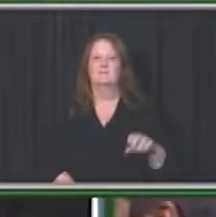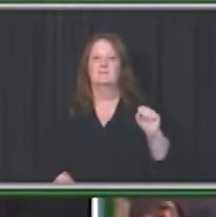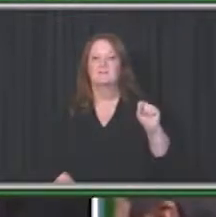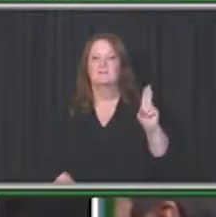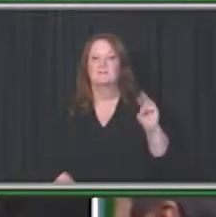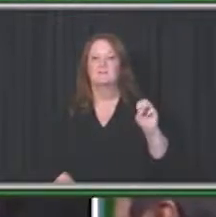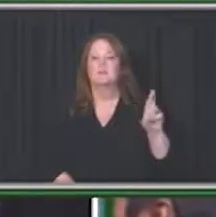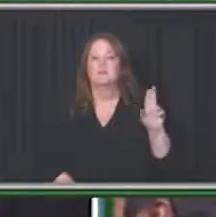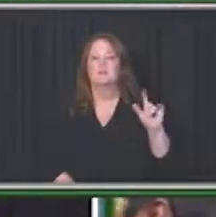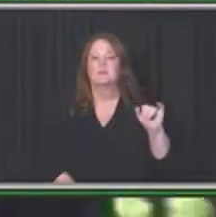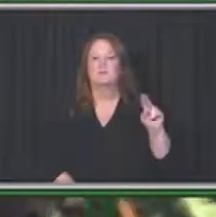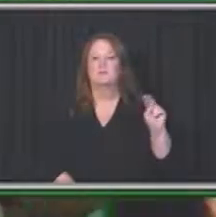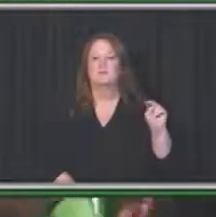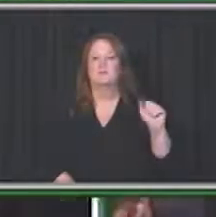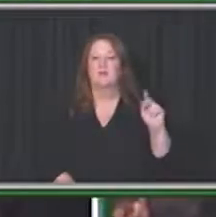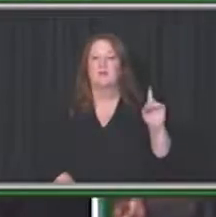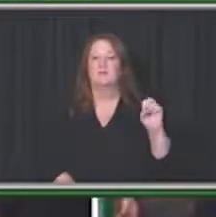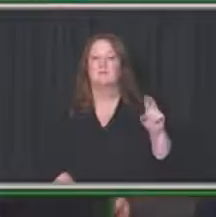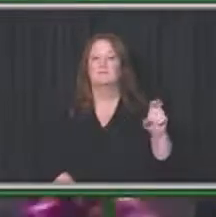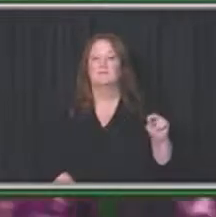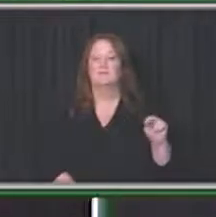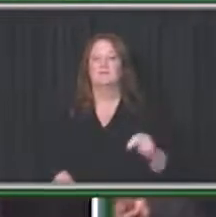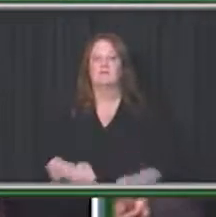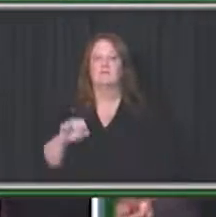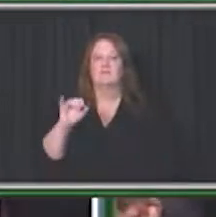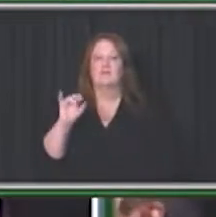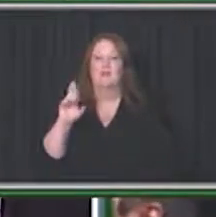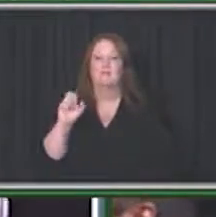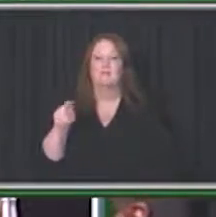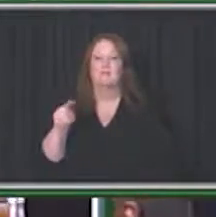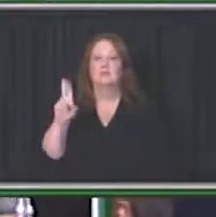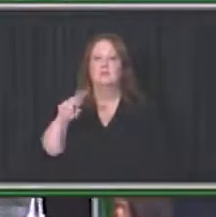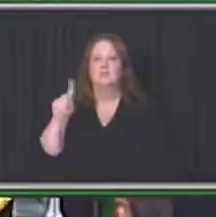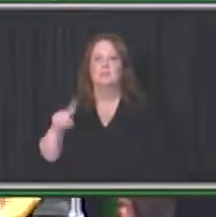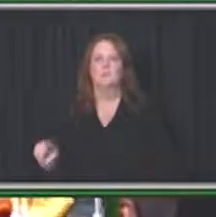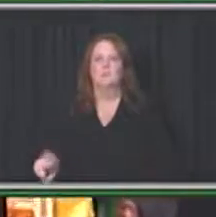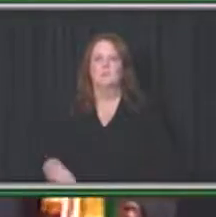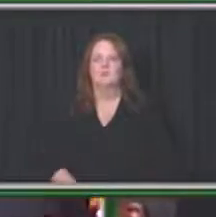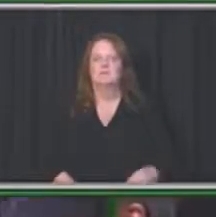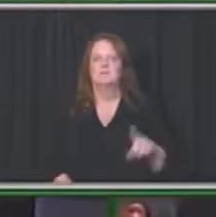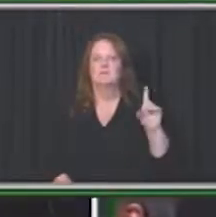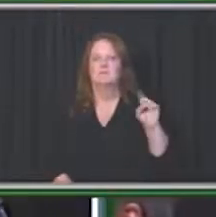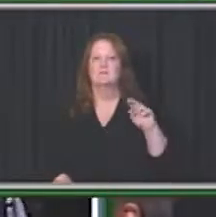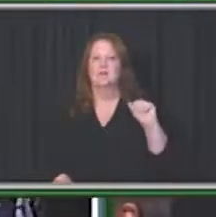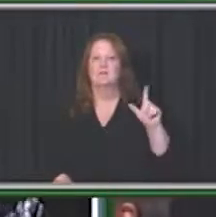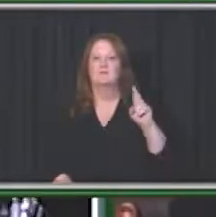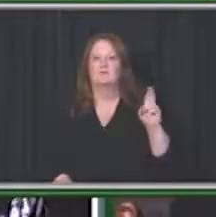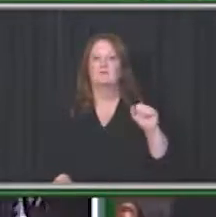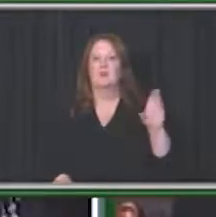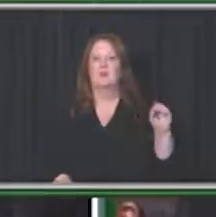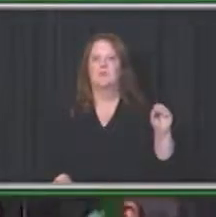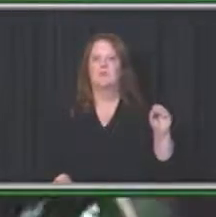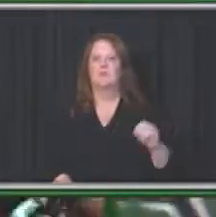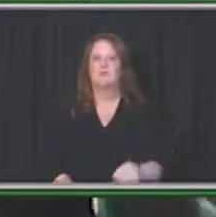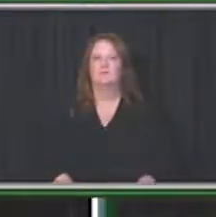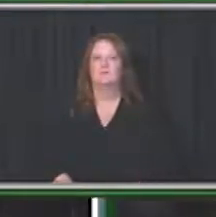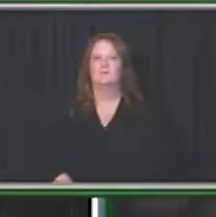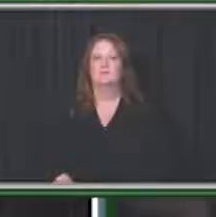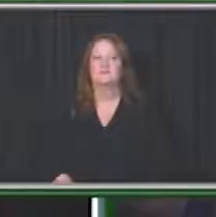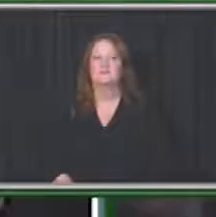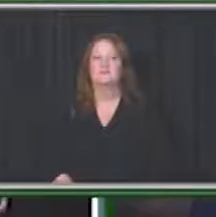Summer Lynn Anderson. Iris Cruz. Daniel Rizzardo.